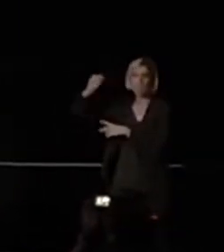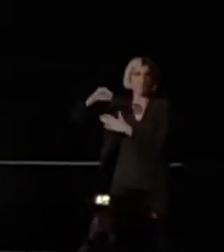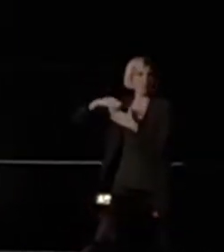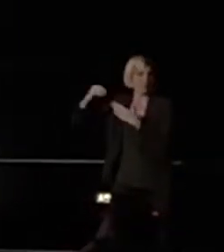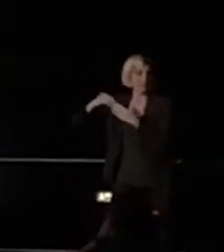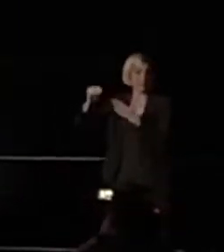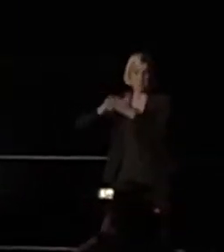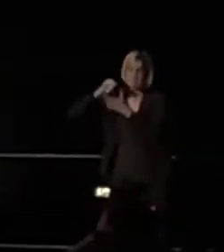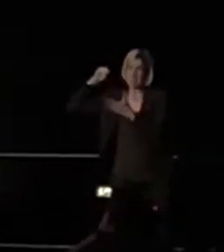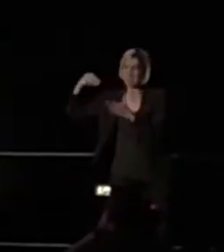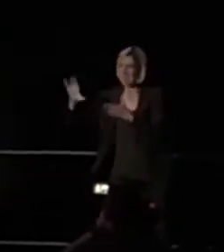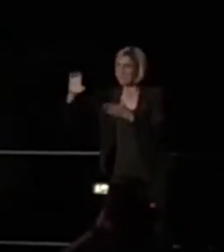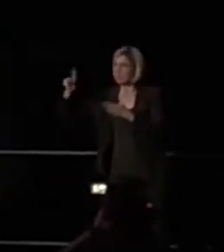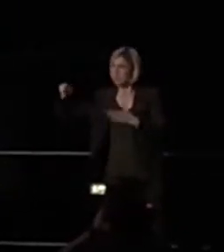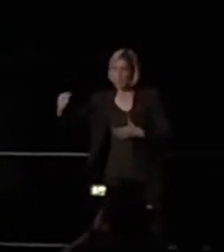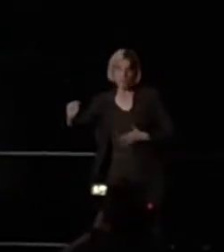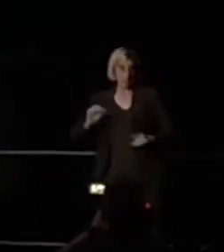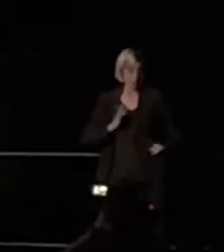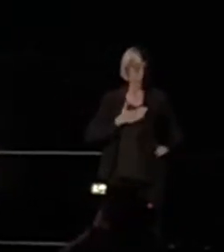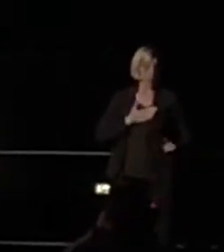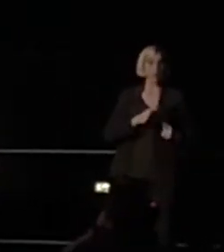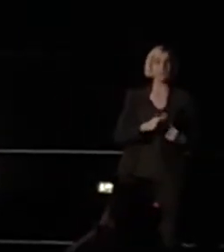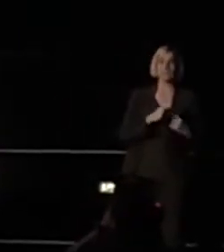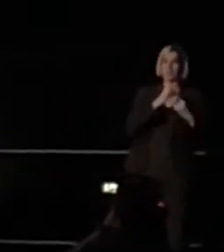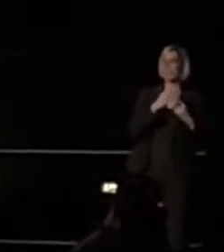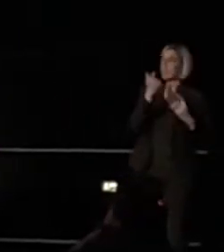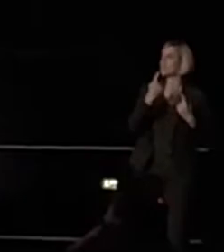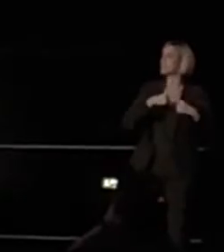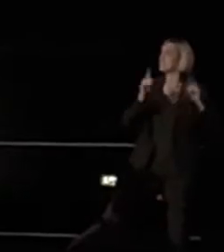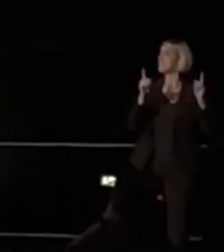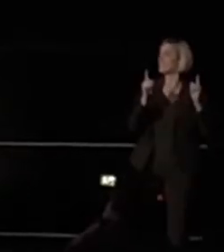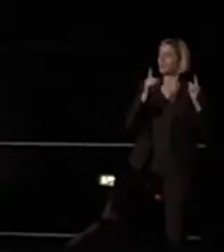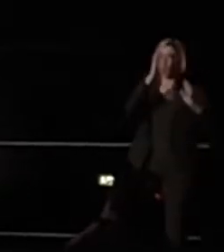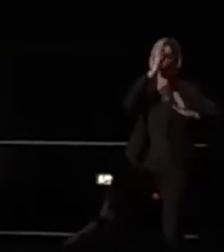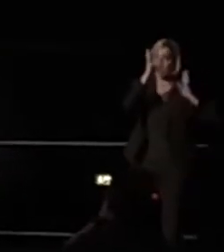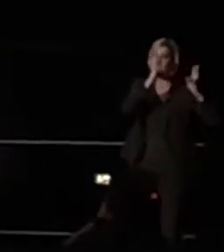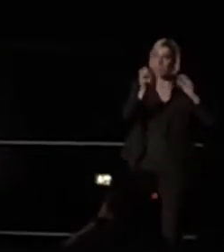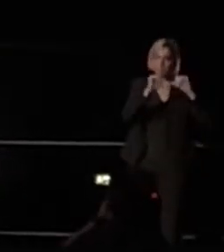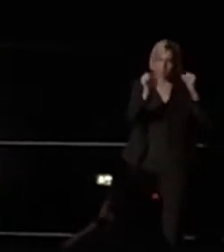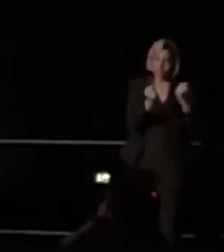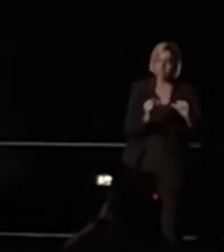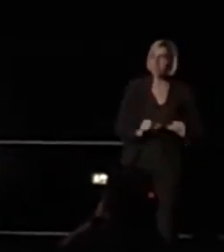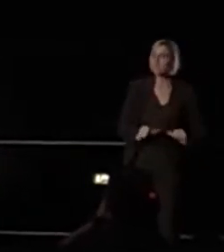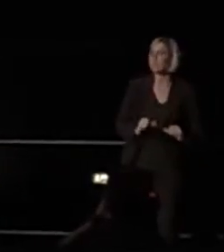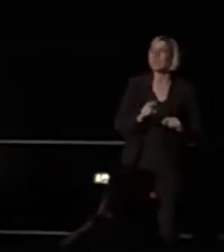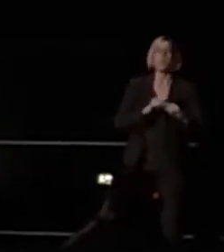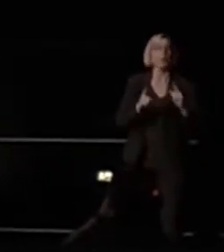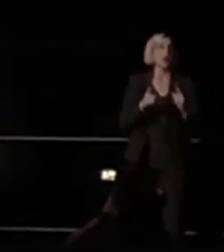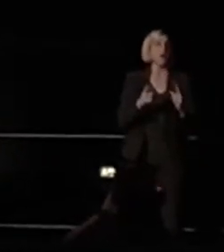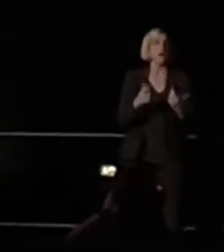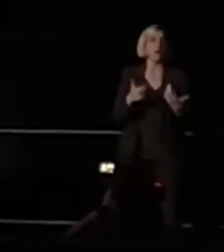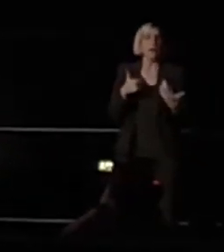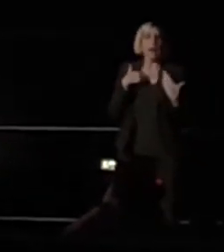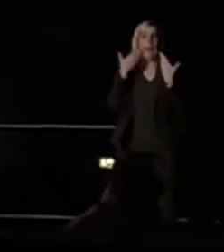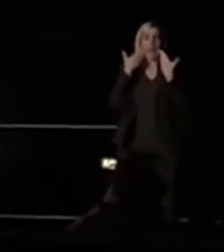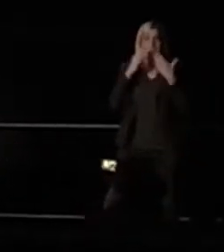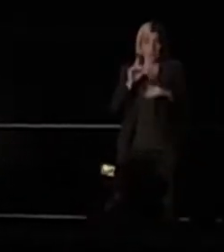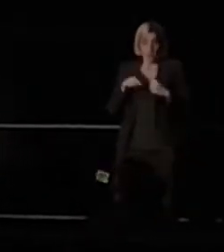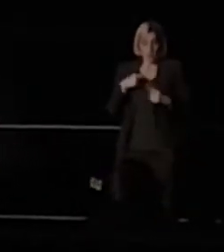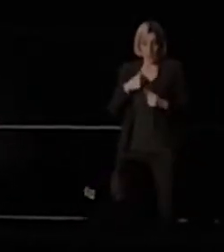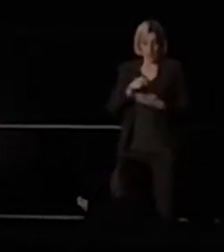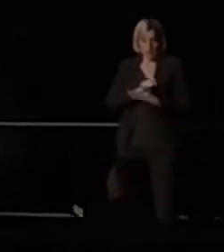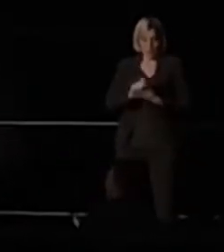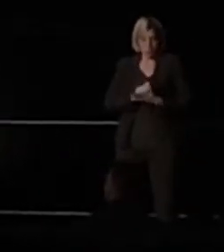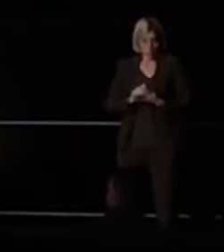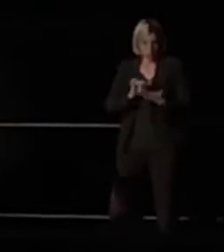And why was mine so, it was just so unique. I thought of a different architecture, but I got to a point where I didn't know when I wrote the date on the disc and